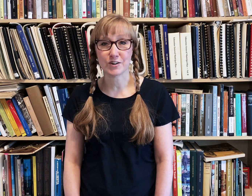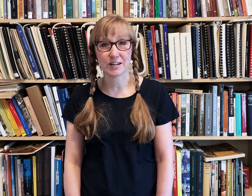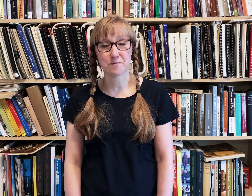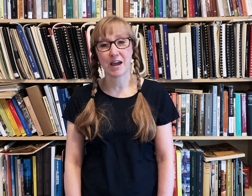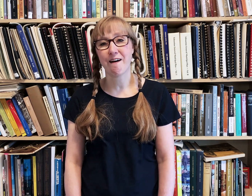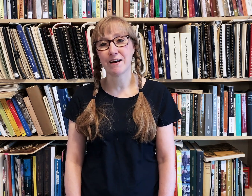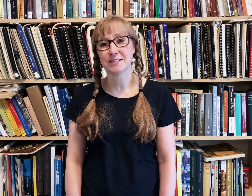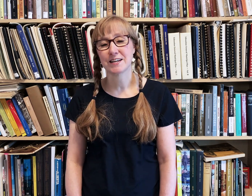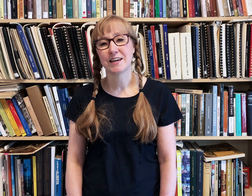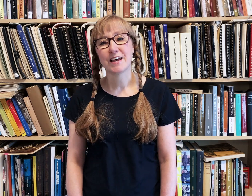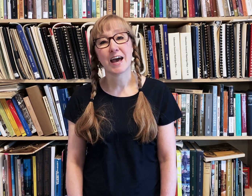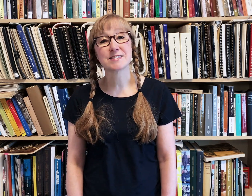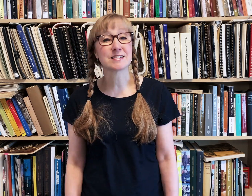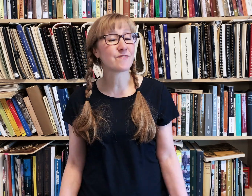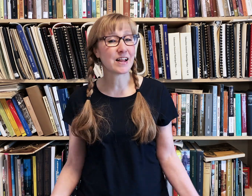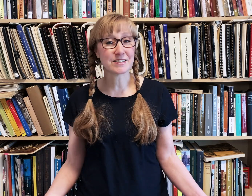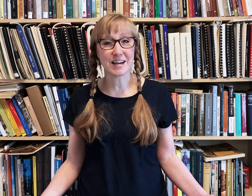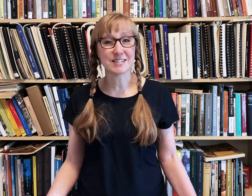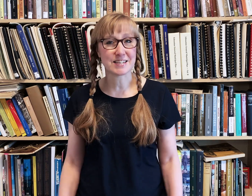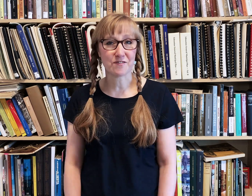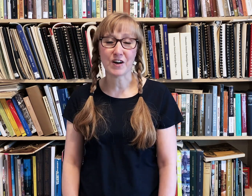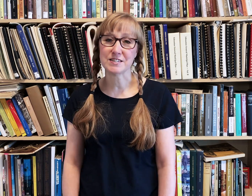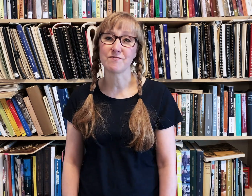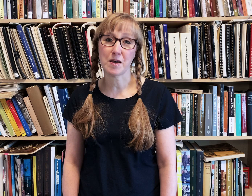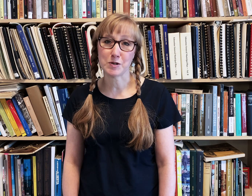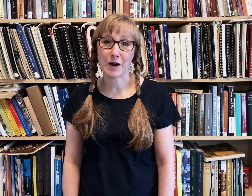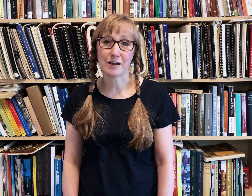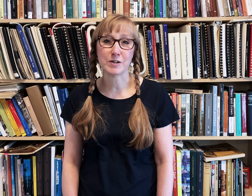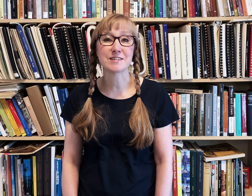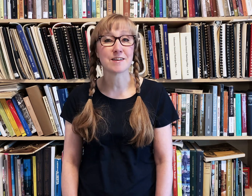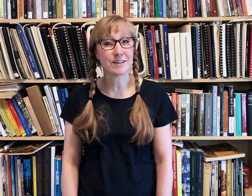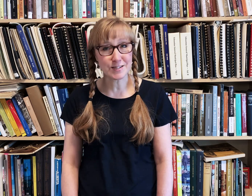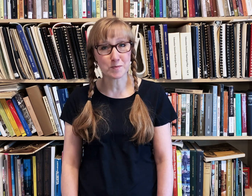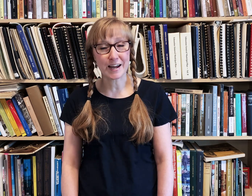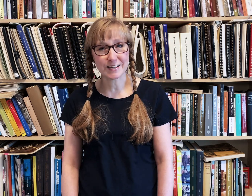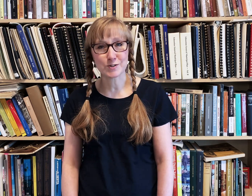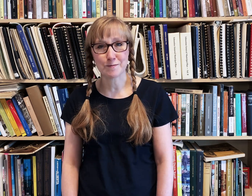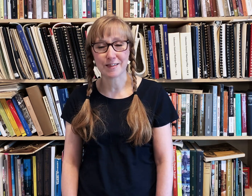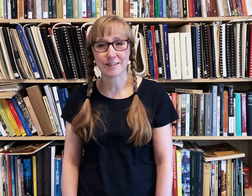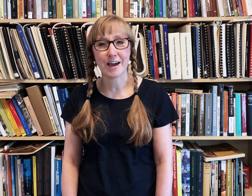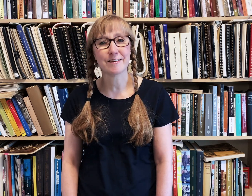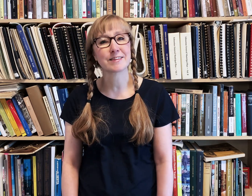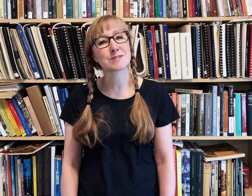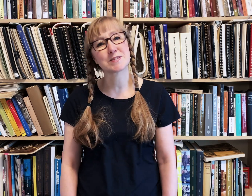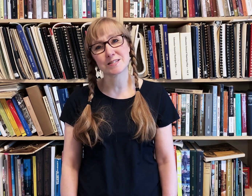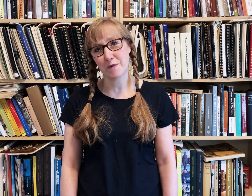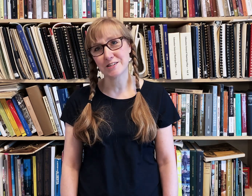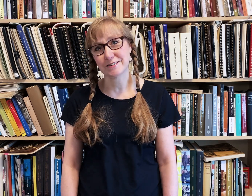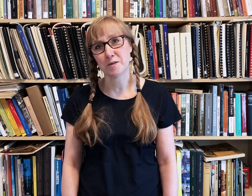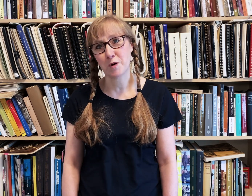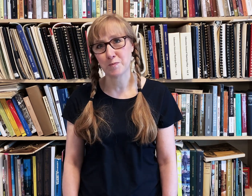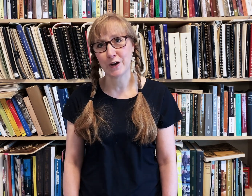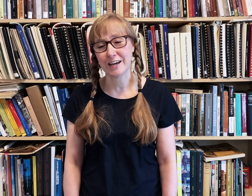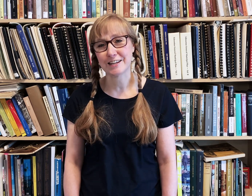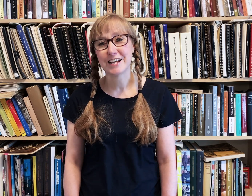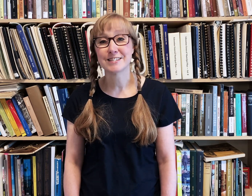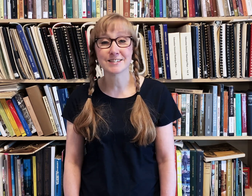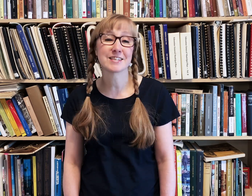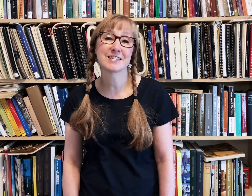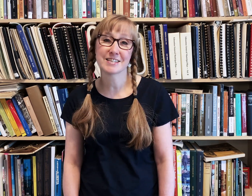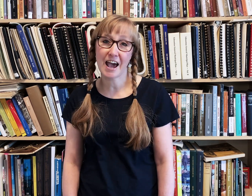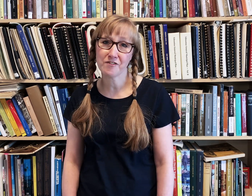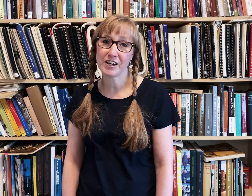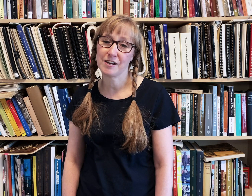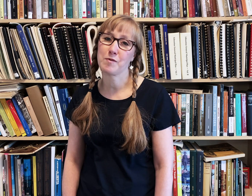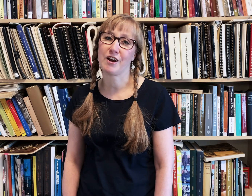a Turnin' in My Heart. And since Valentine's Day falls in February, which is also Black History Month, I thought this was especially appropriate since